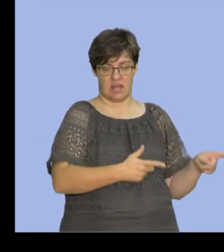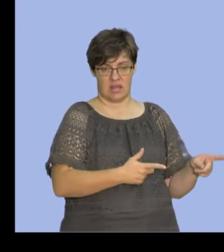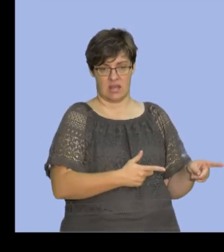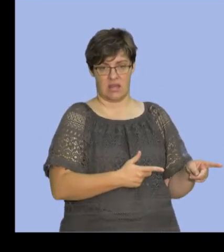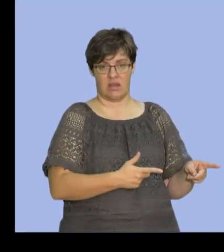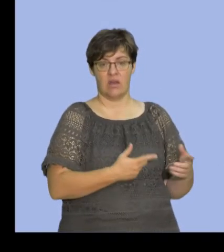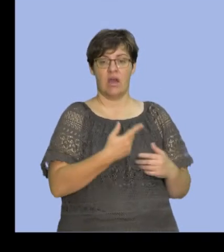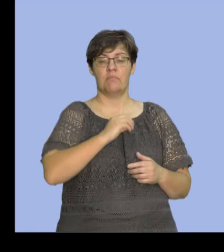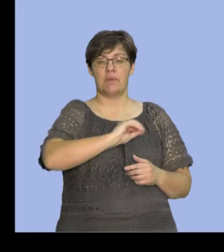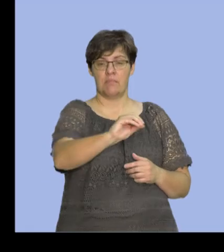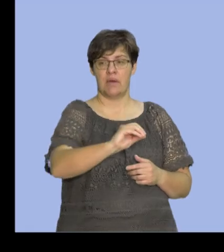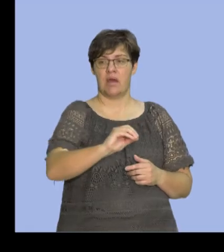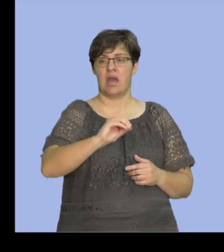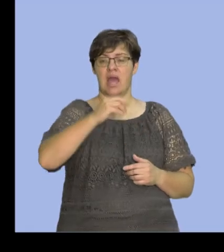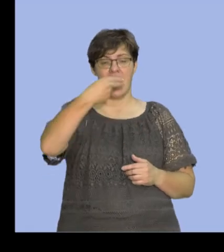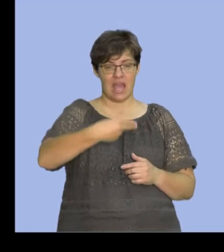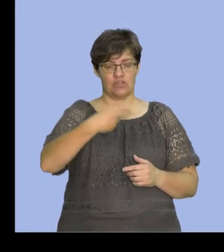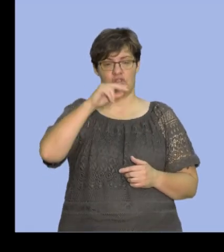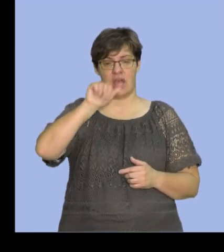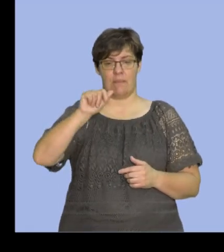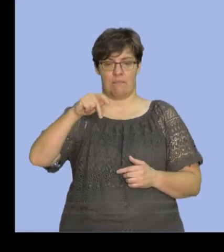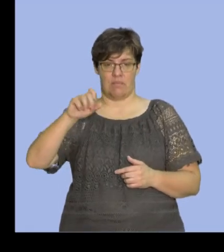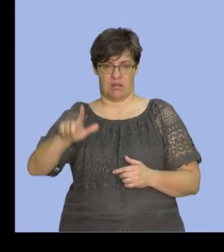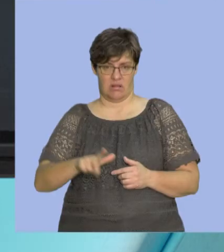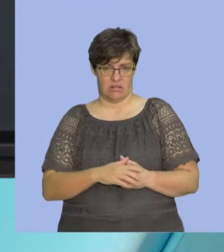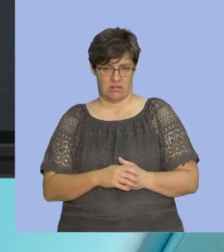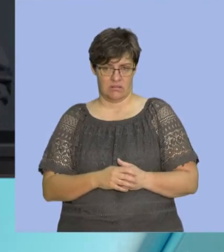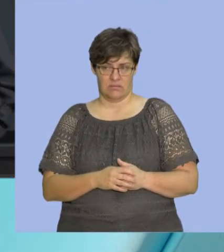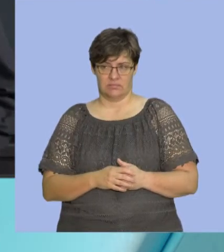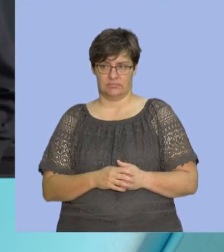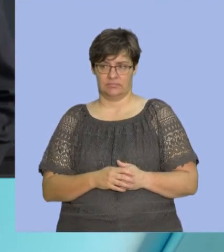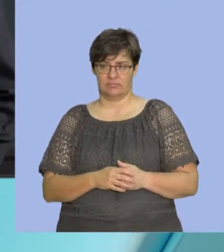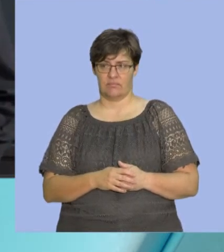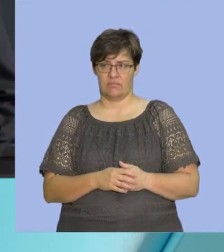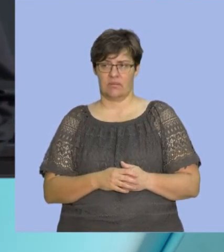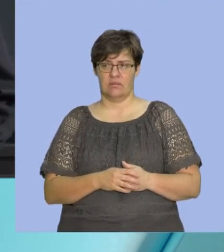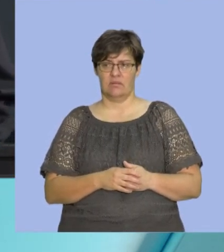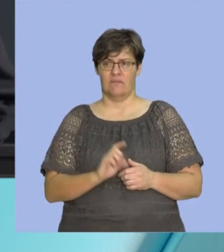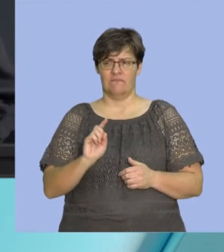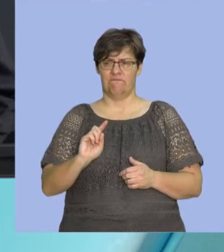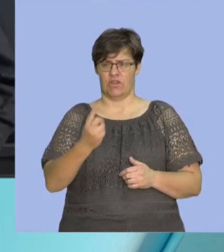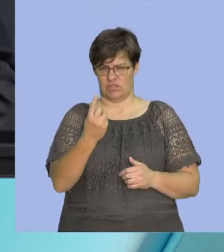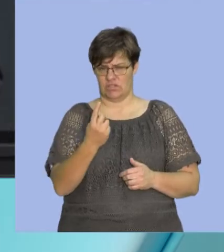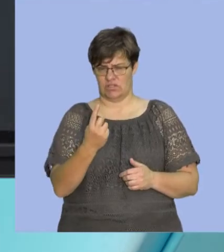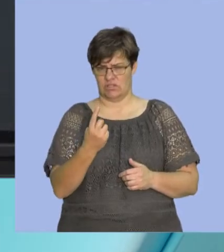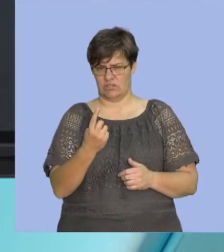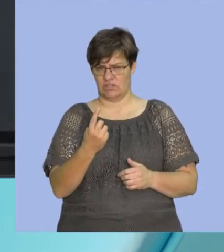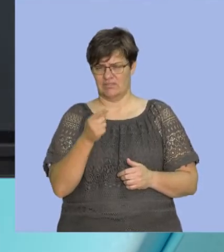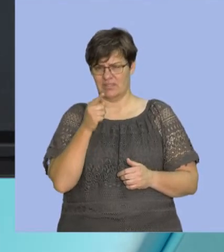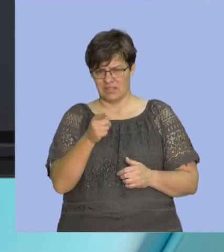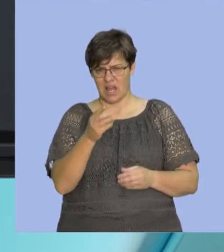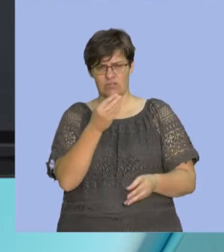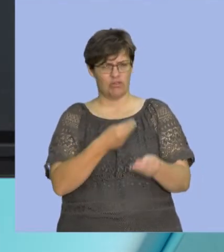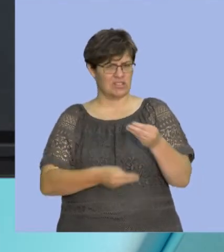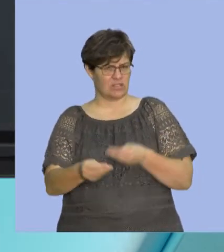the account of H Apple. Okay, first question. Would this